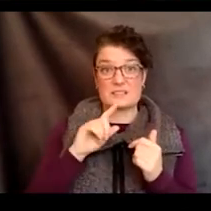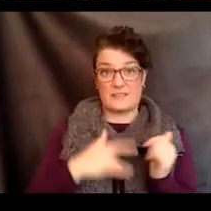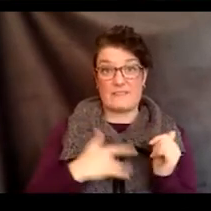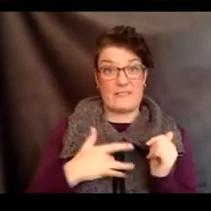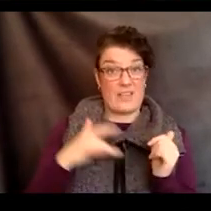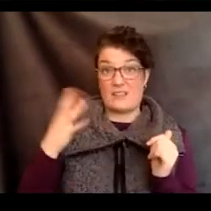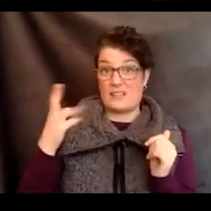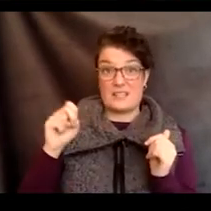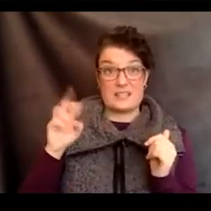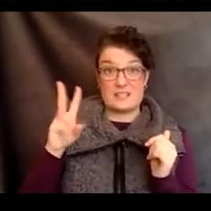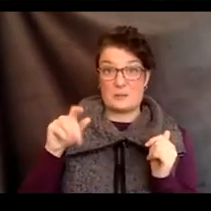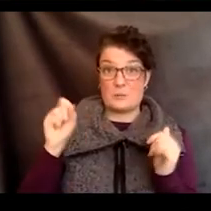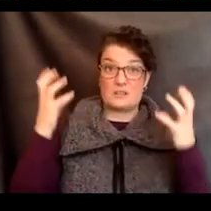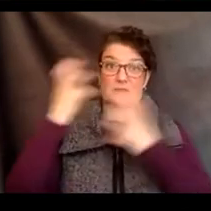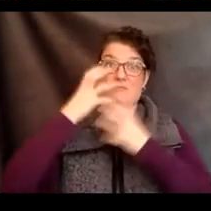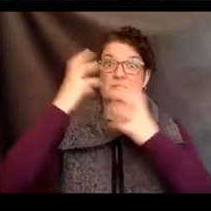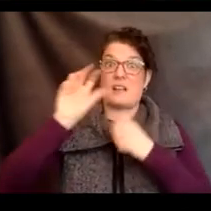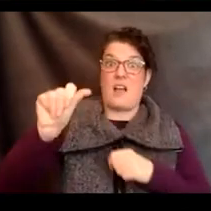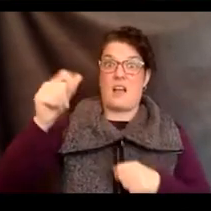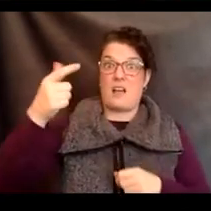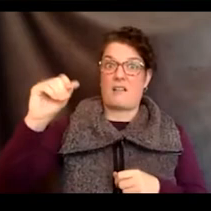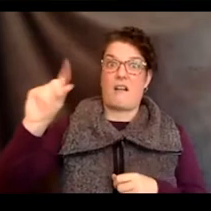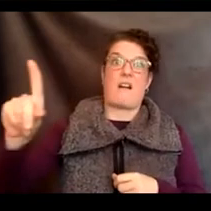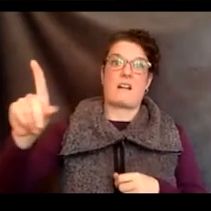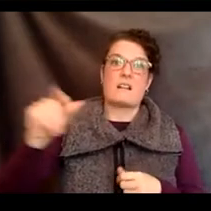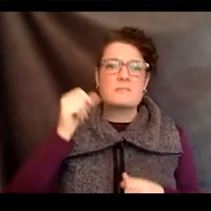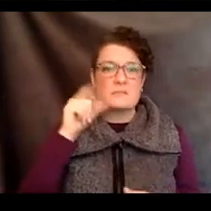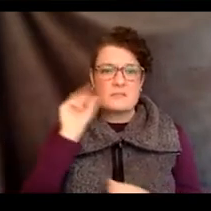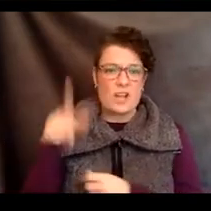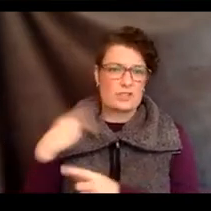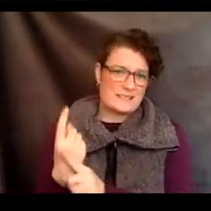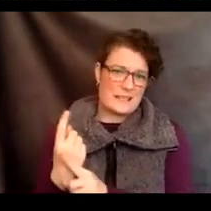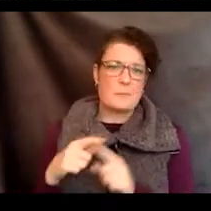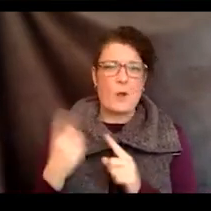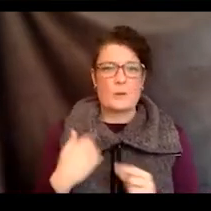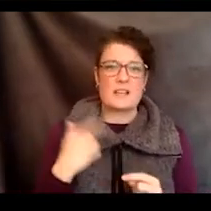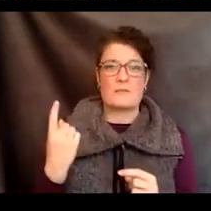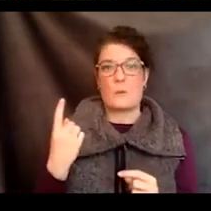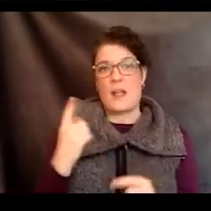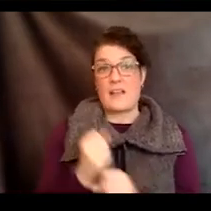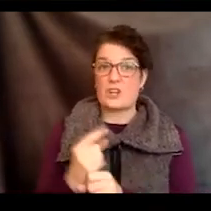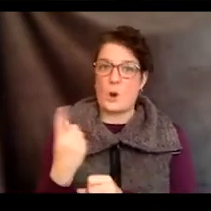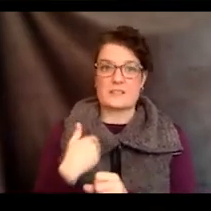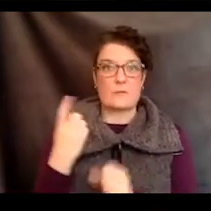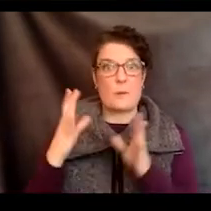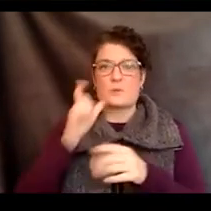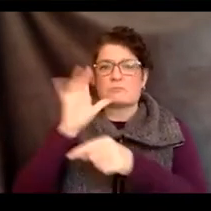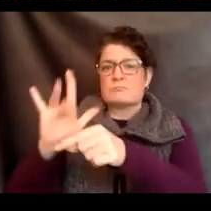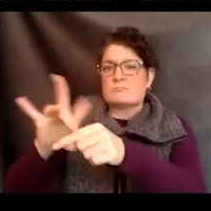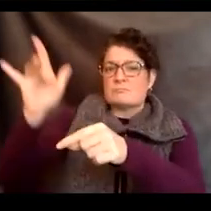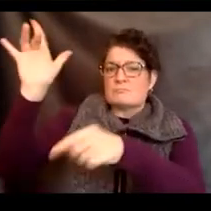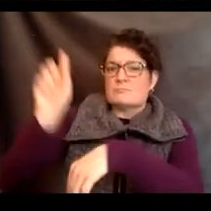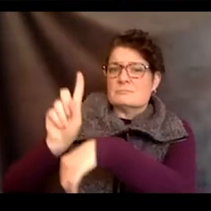Jonathan was a god. And it wasn't just Jonathan. I mean, there's always a Lowell god every single year. And we spoke to